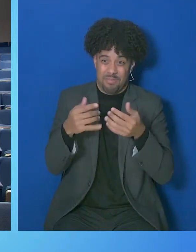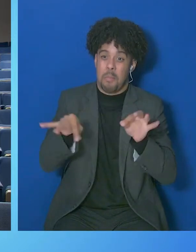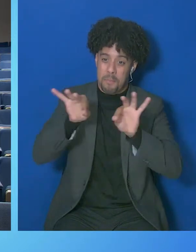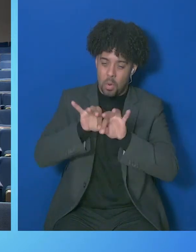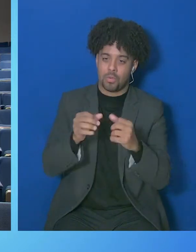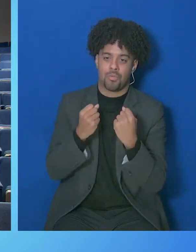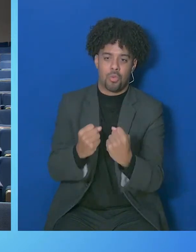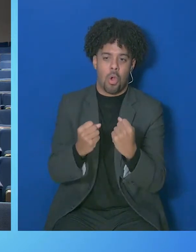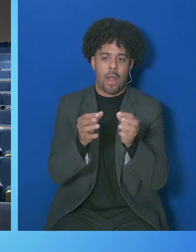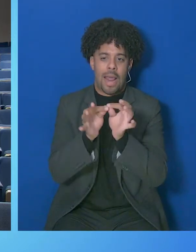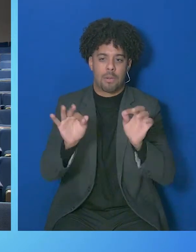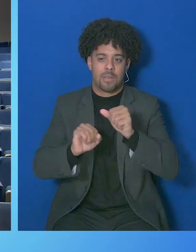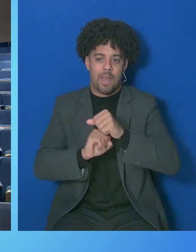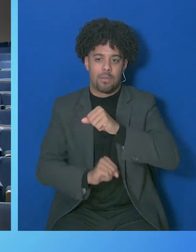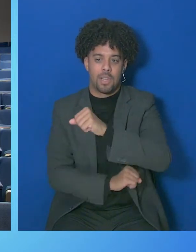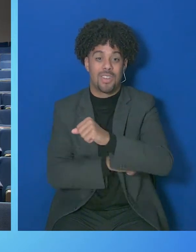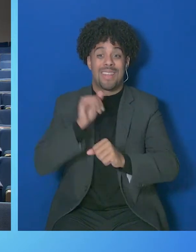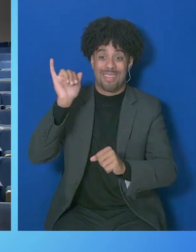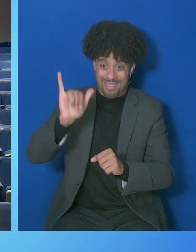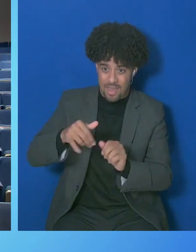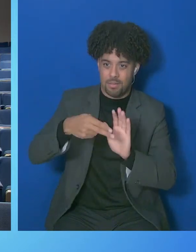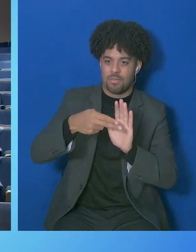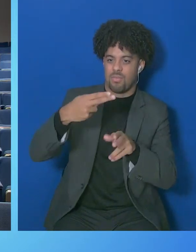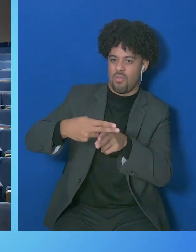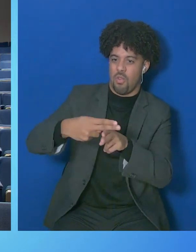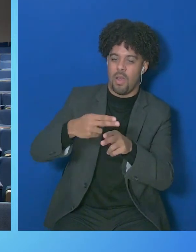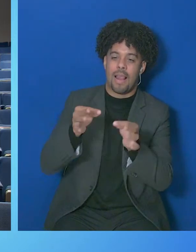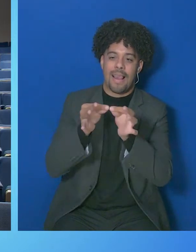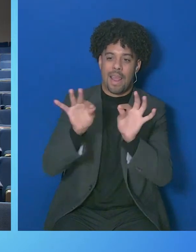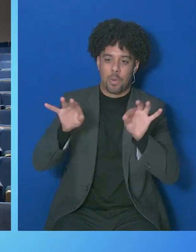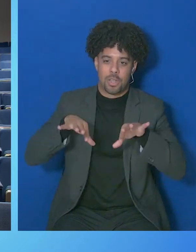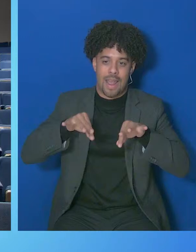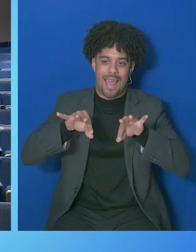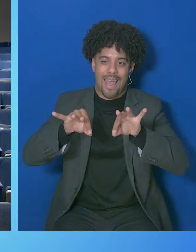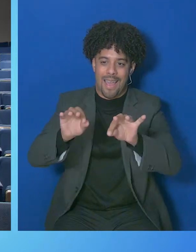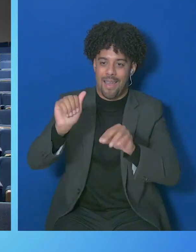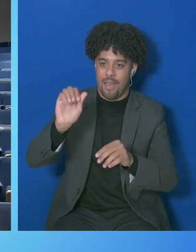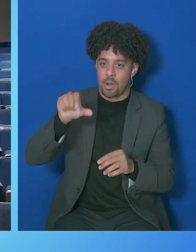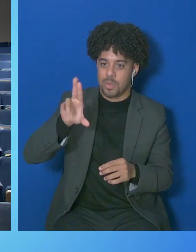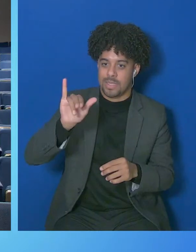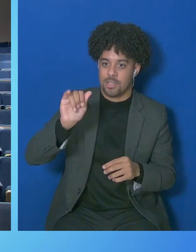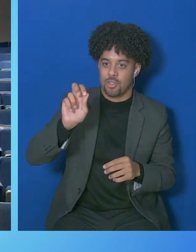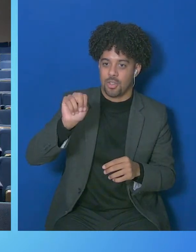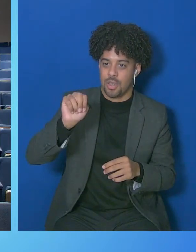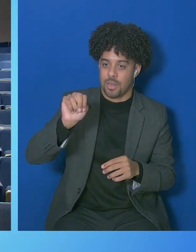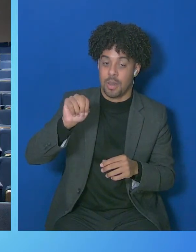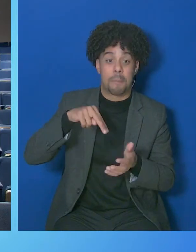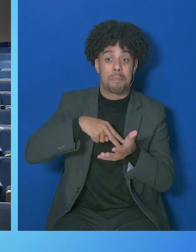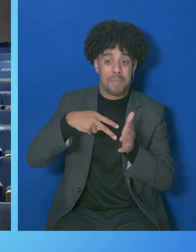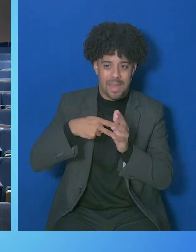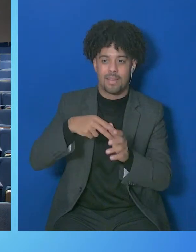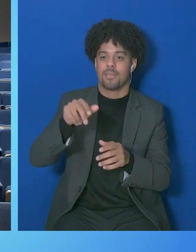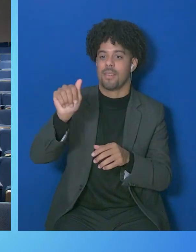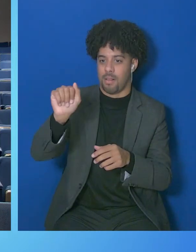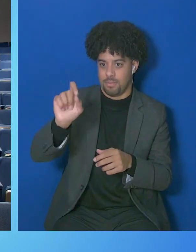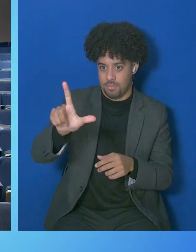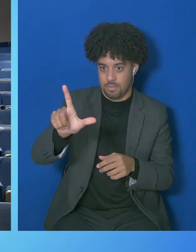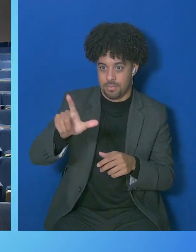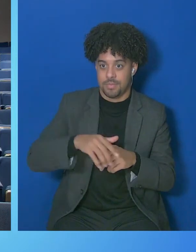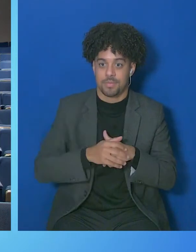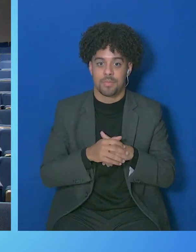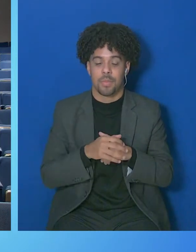language acquisition, and this is sign language. So on my